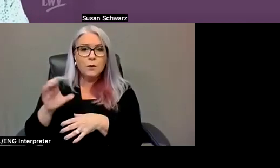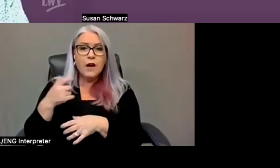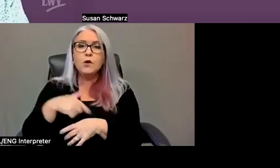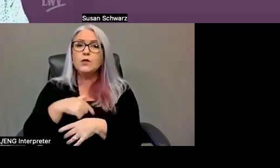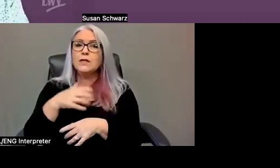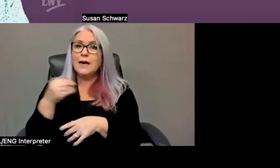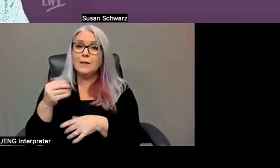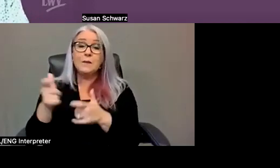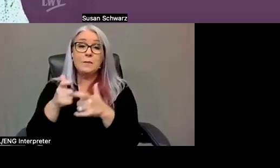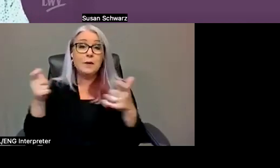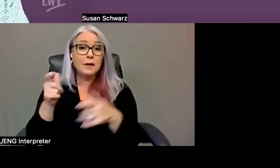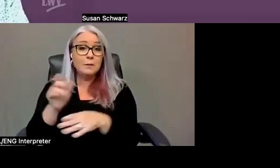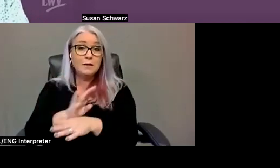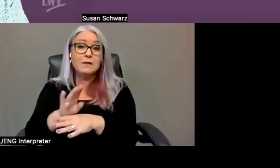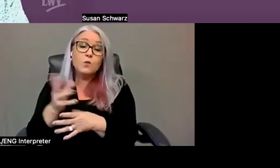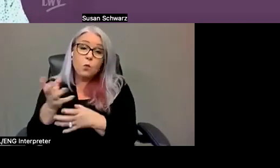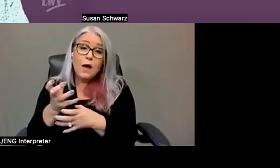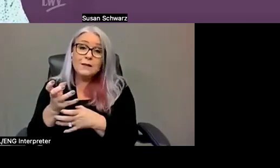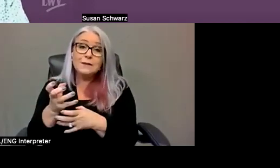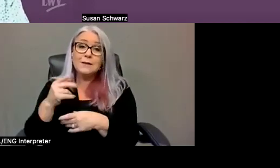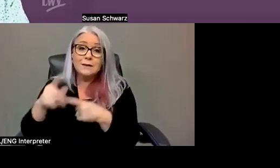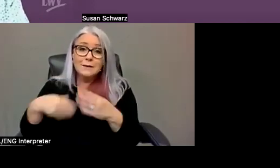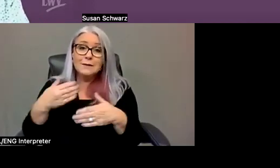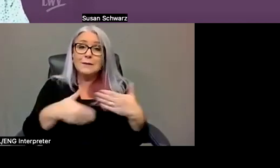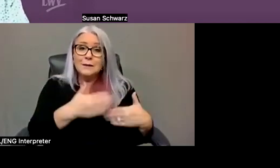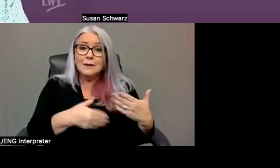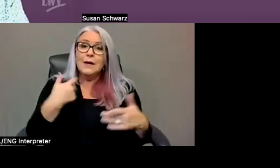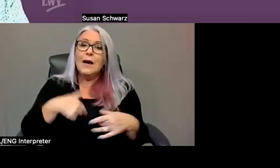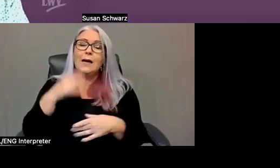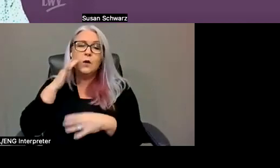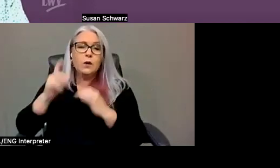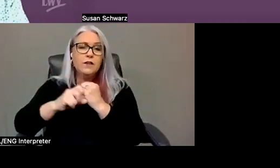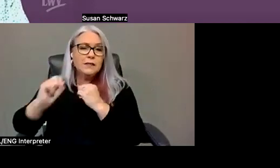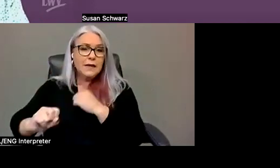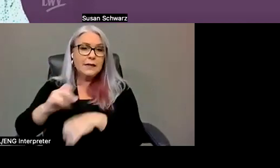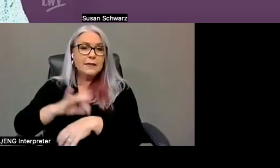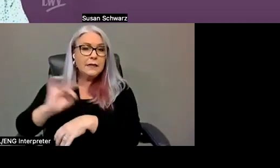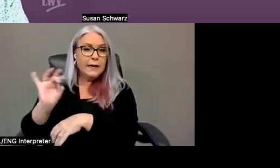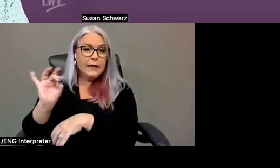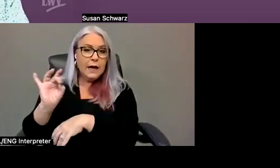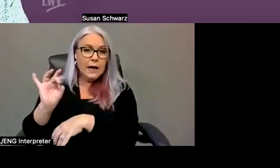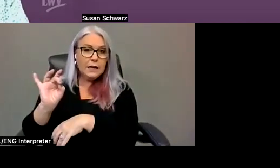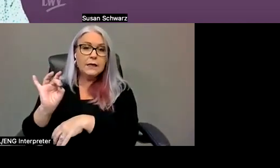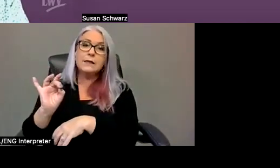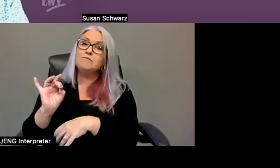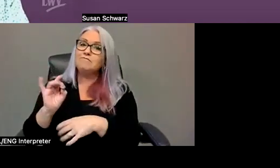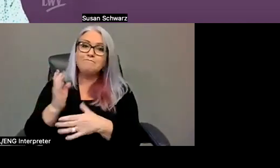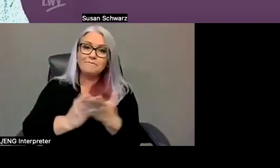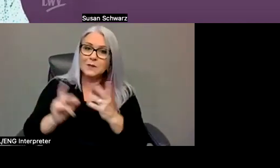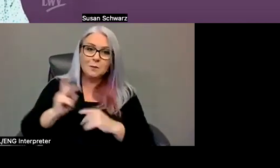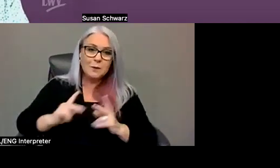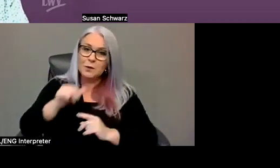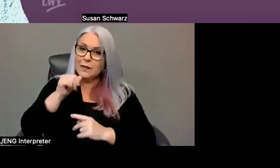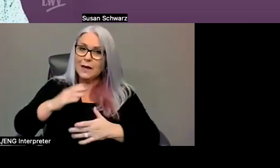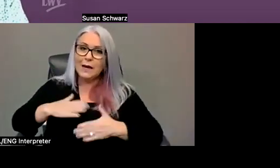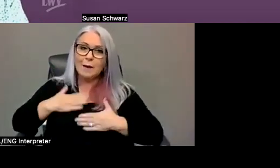want to have turnover. So I know we extended the parking to 8 o'clock, and I know that some people aren't happy with that, but that has